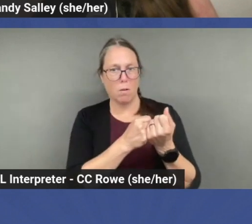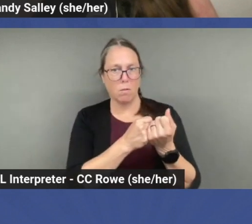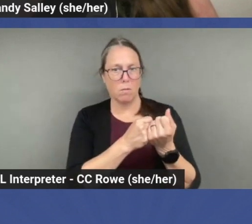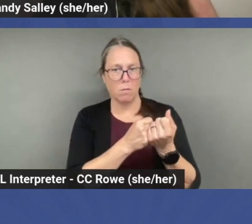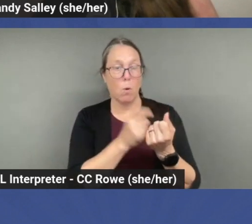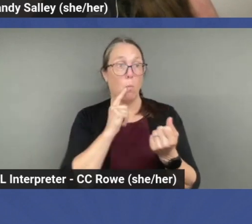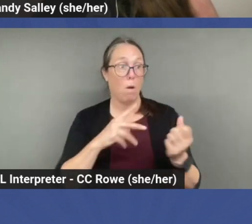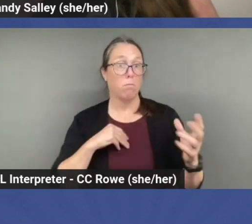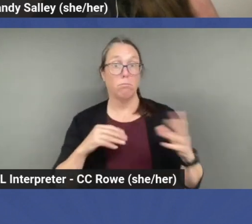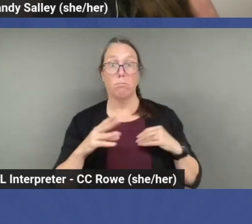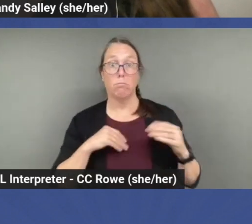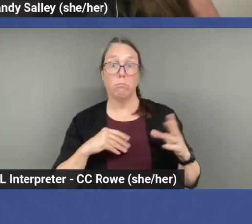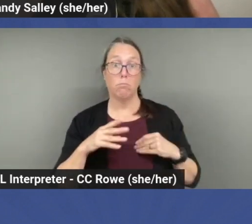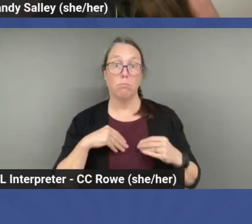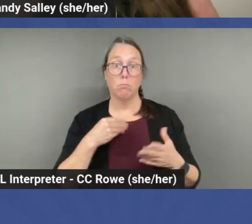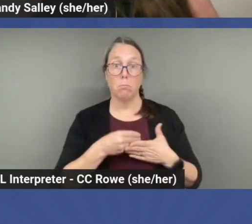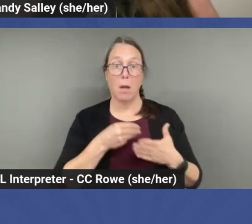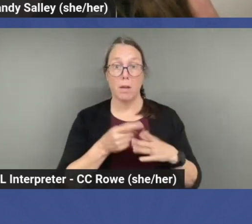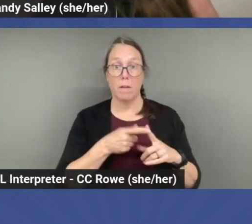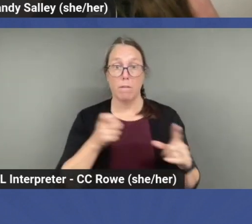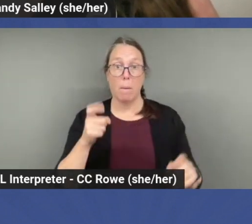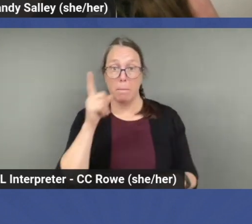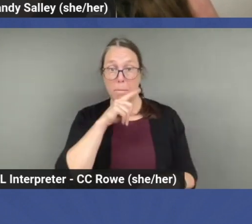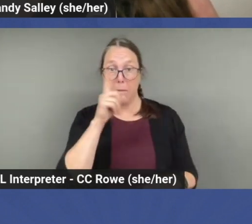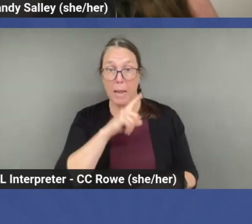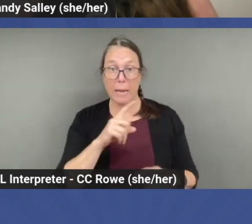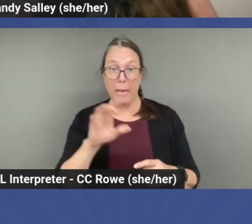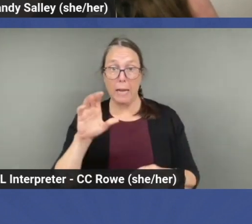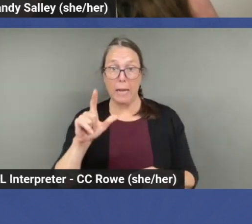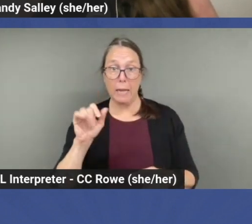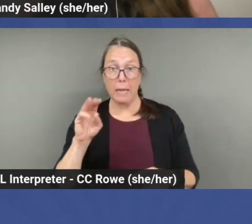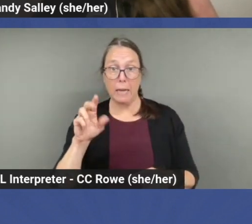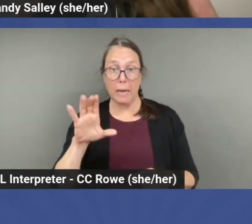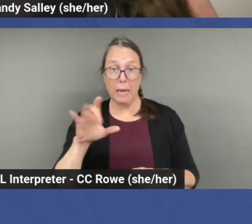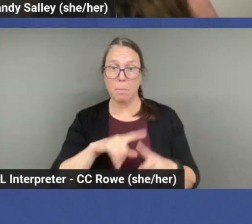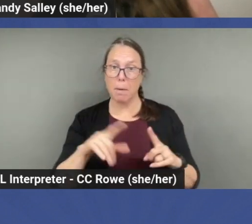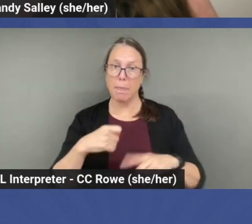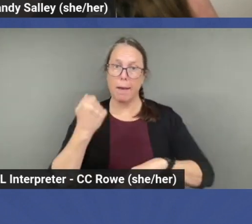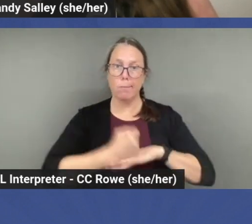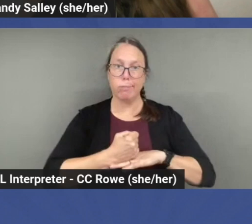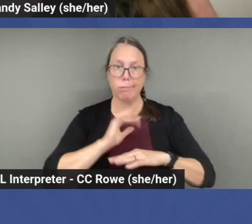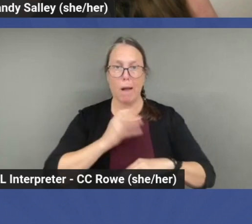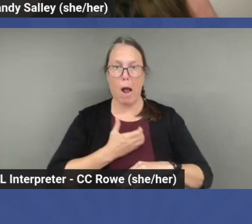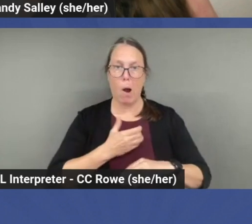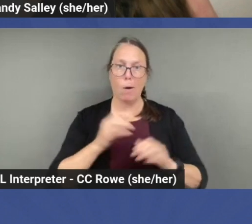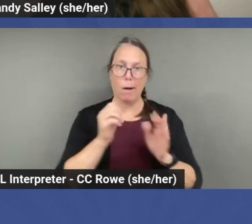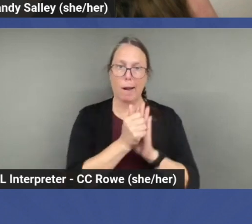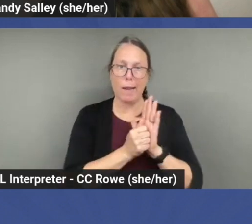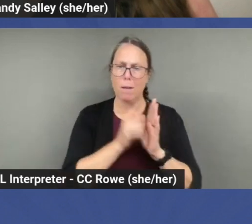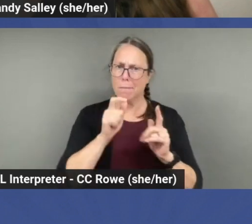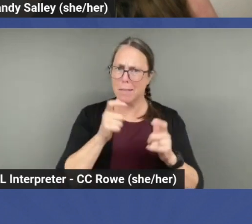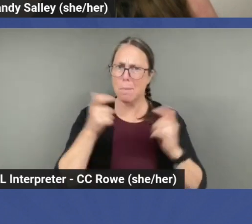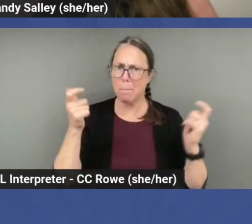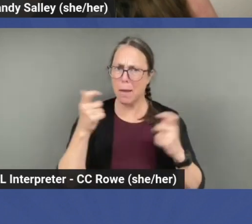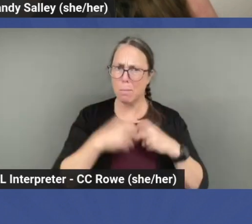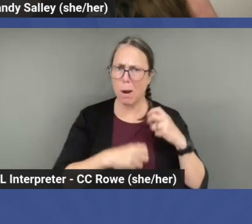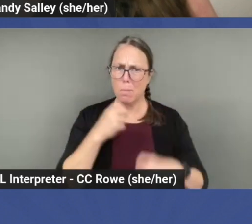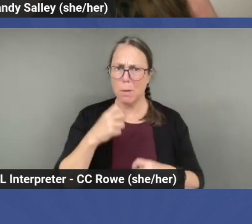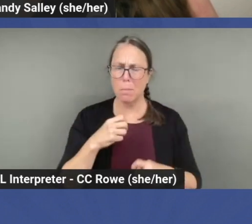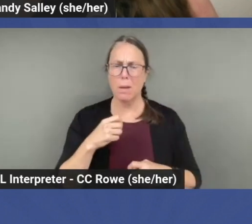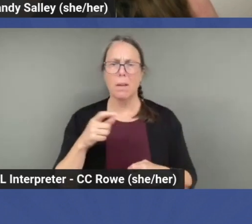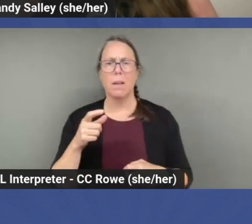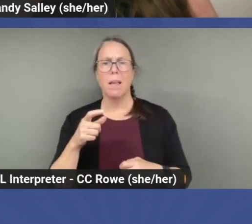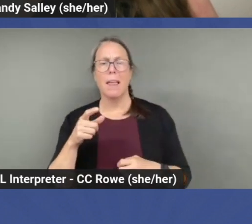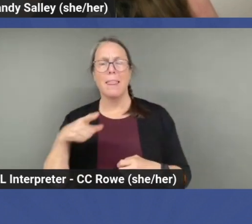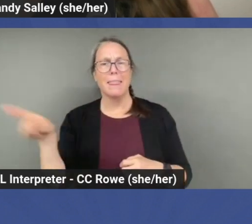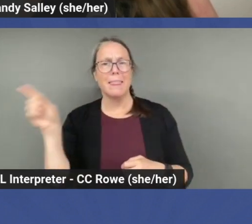of fake clinics while as they take down, our accounts. I think this is a massive issue. The fact that these platforms don't understand often